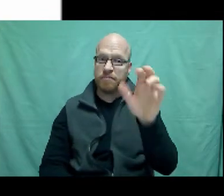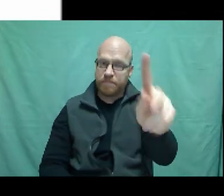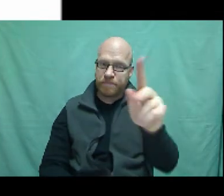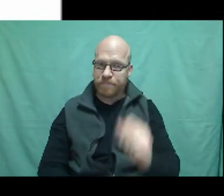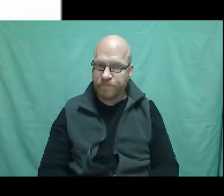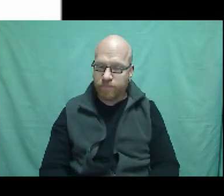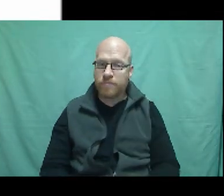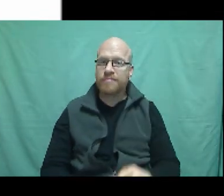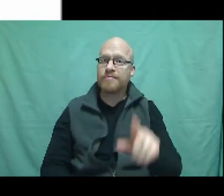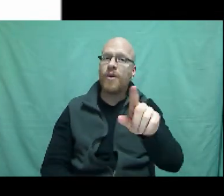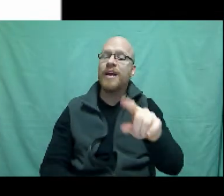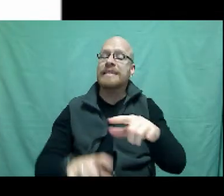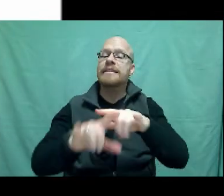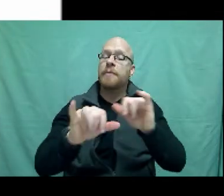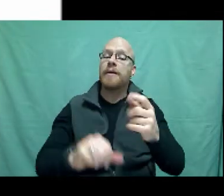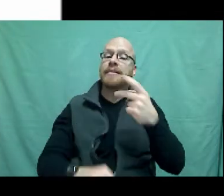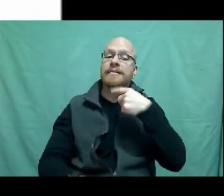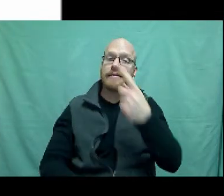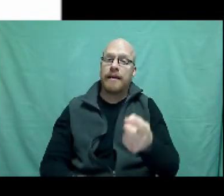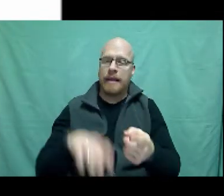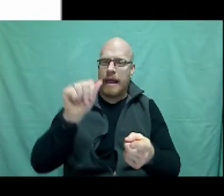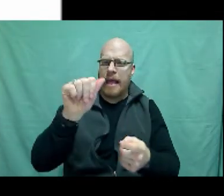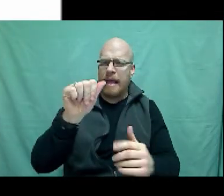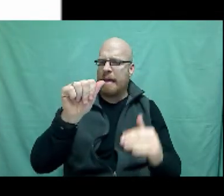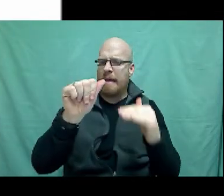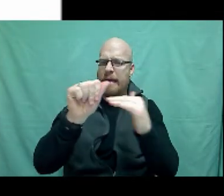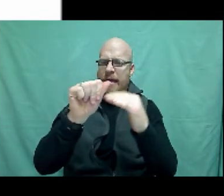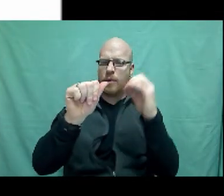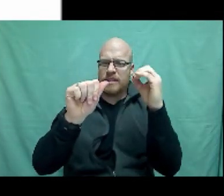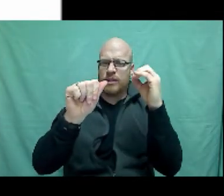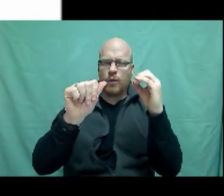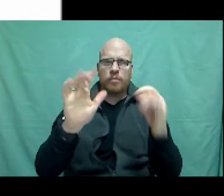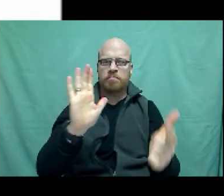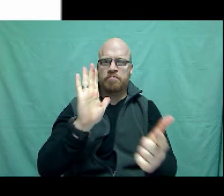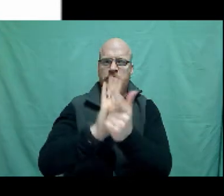becomes x to the positive third power.